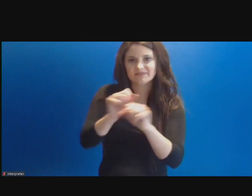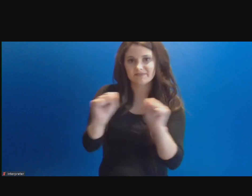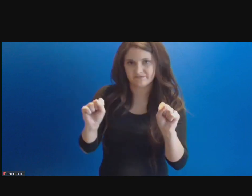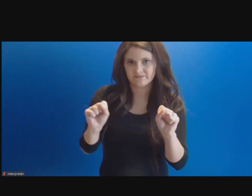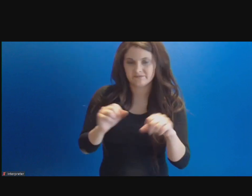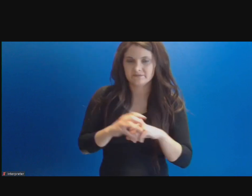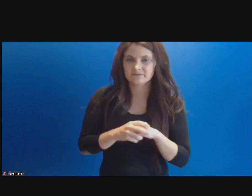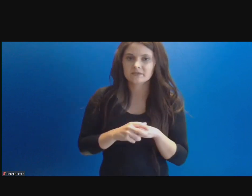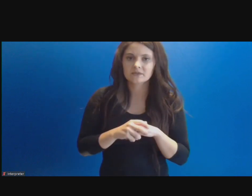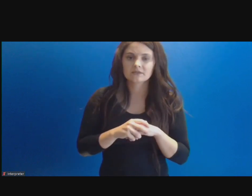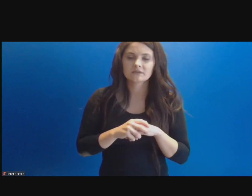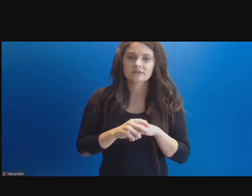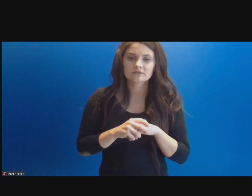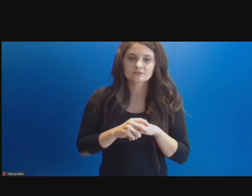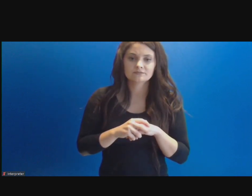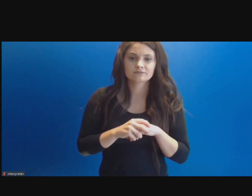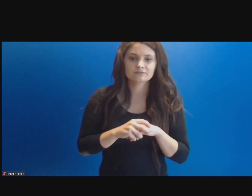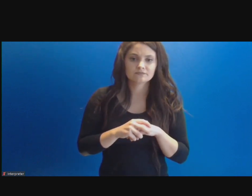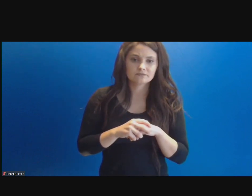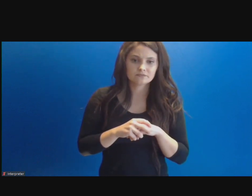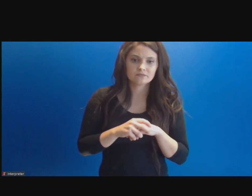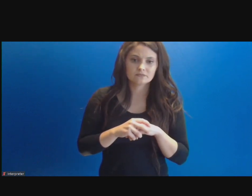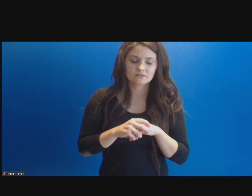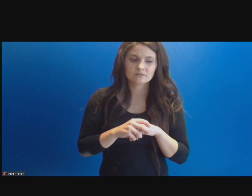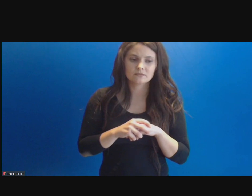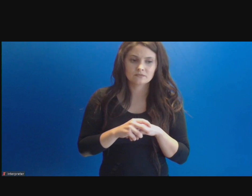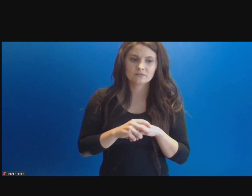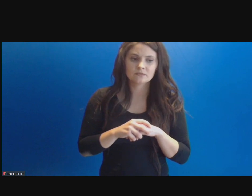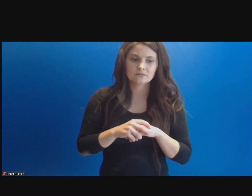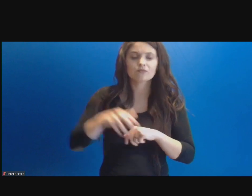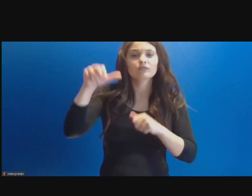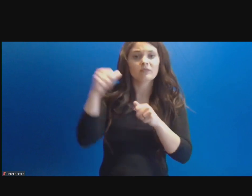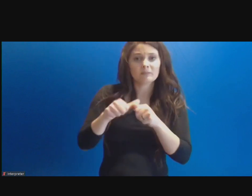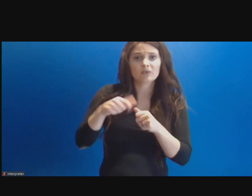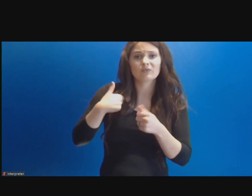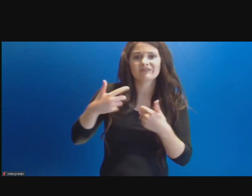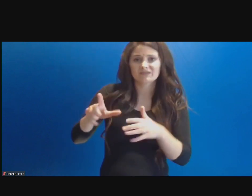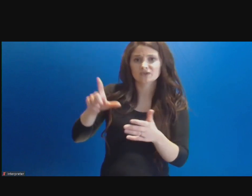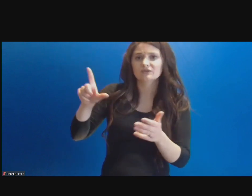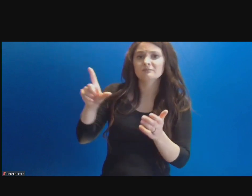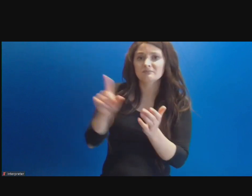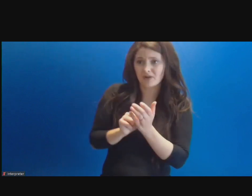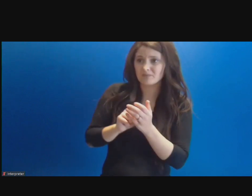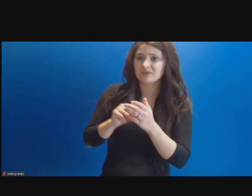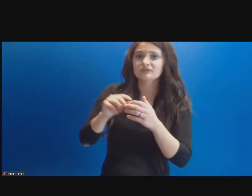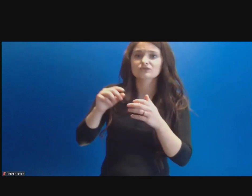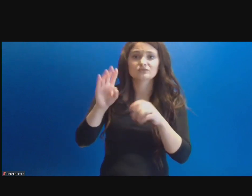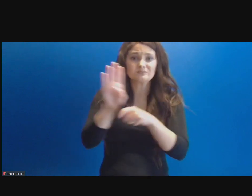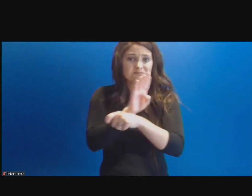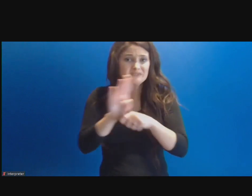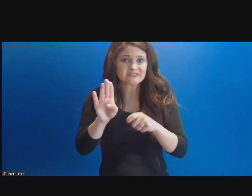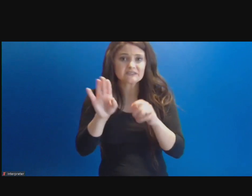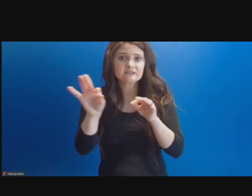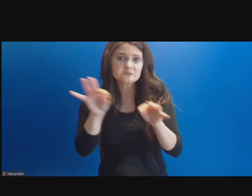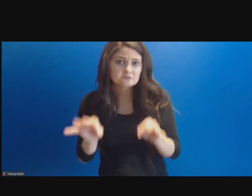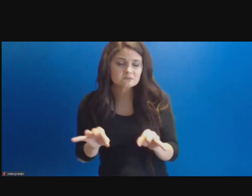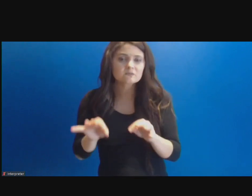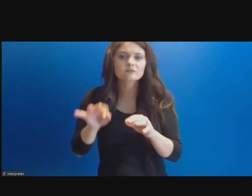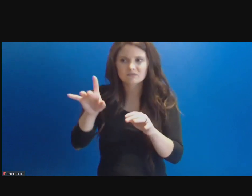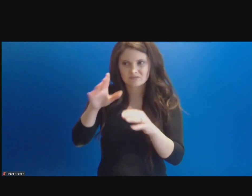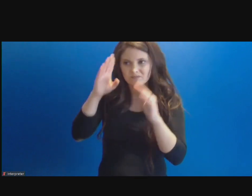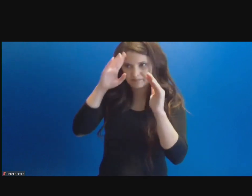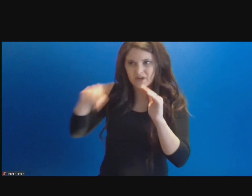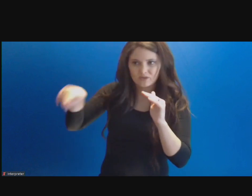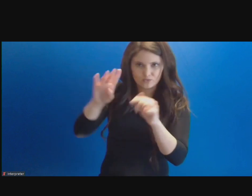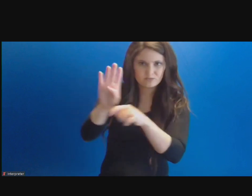We're going to, we've published retail guidance from the health department. It's what we expect our retailers to use, and they've